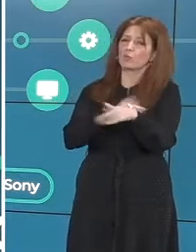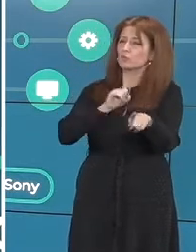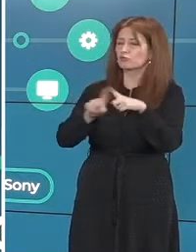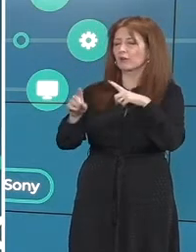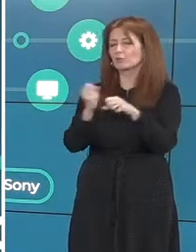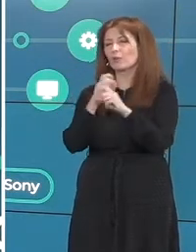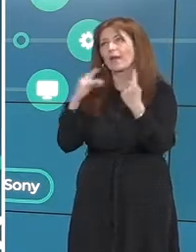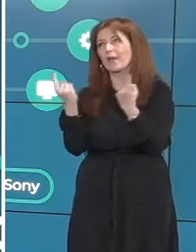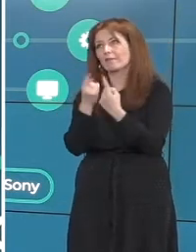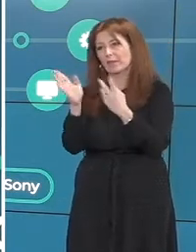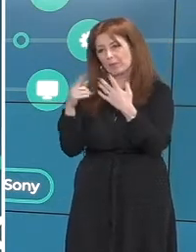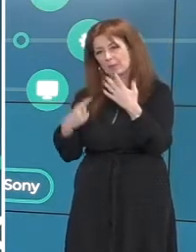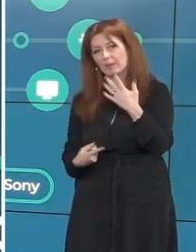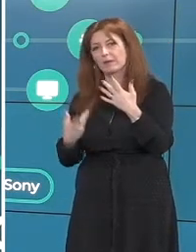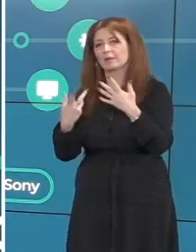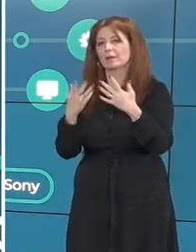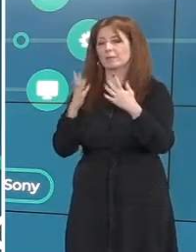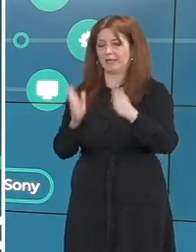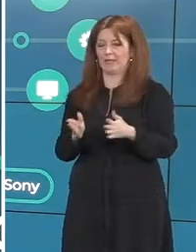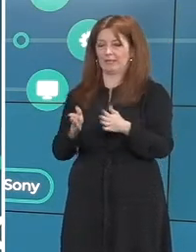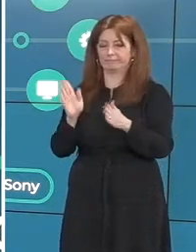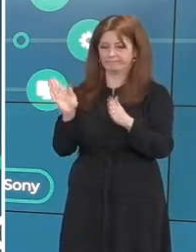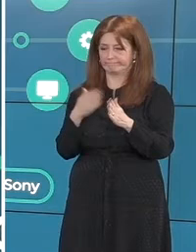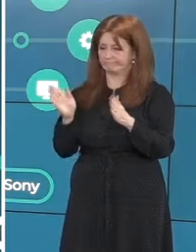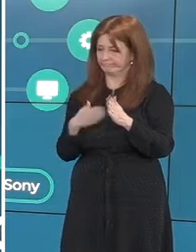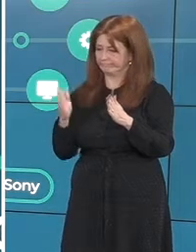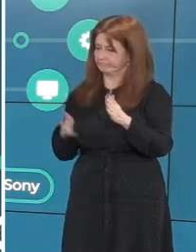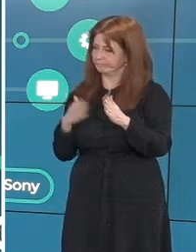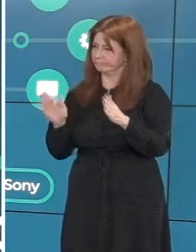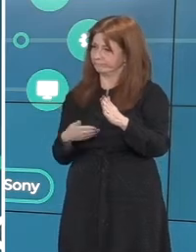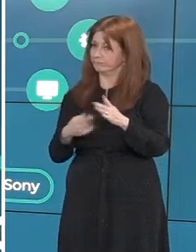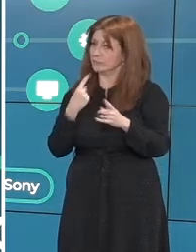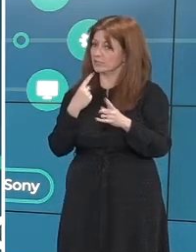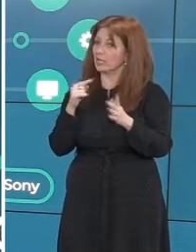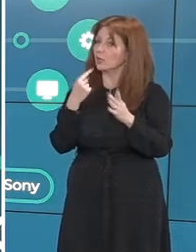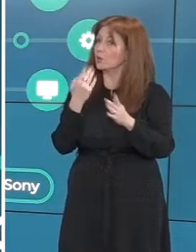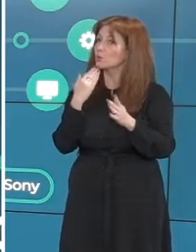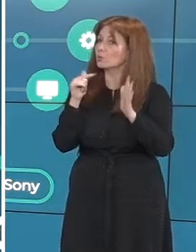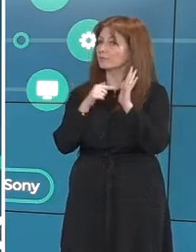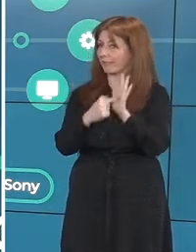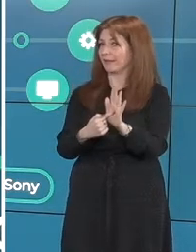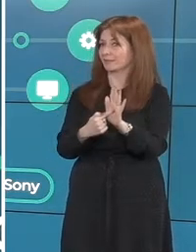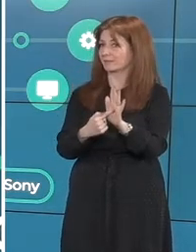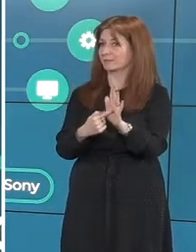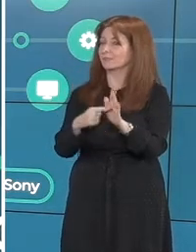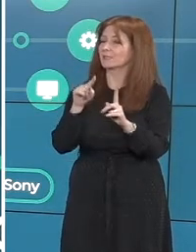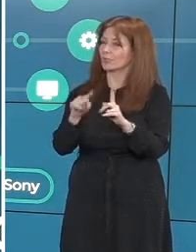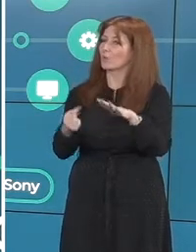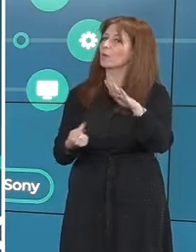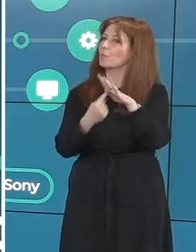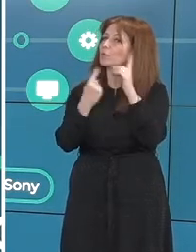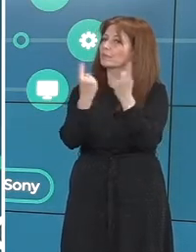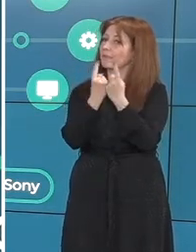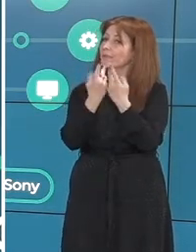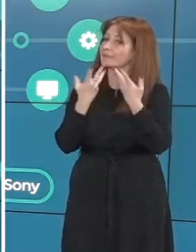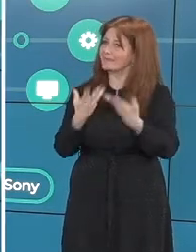more of a structured, systematic approach to say, okay, well, let's use this to work through what are the key things we do now, and then what's